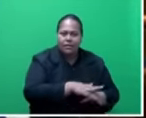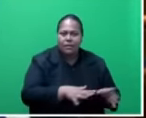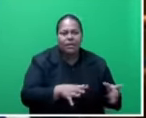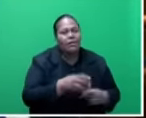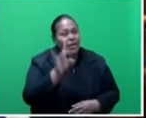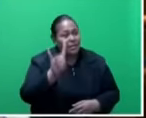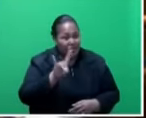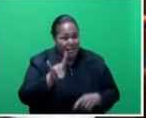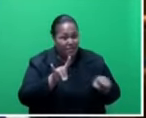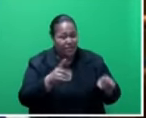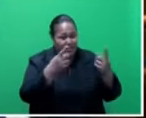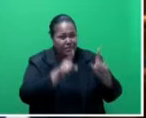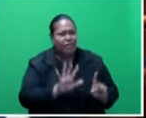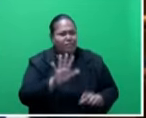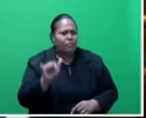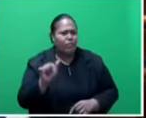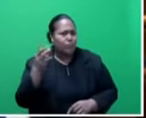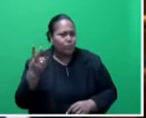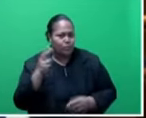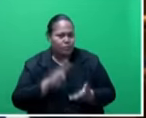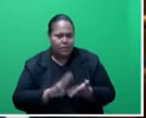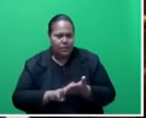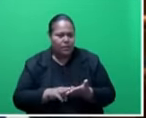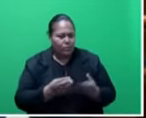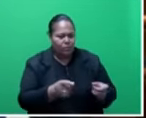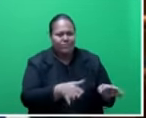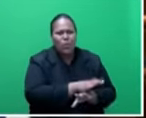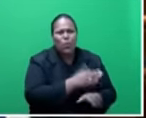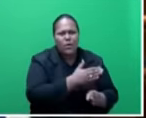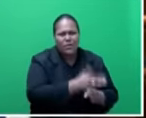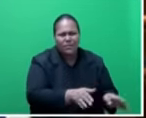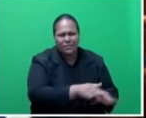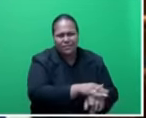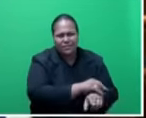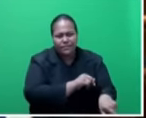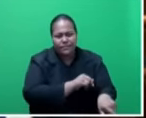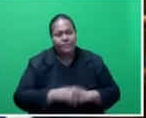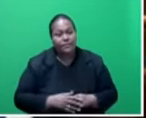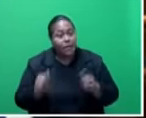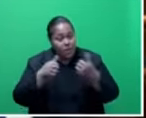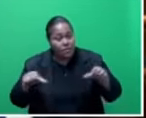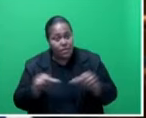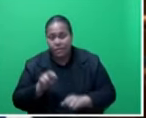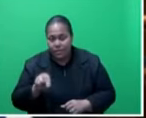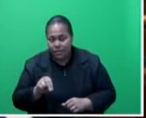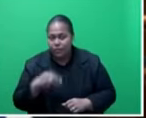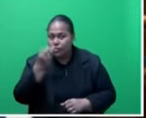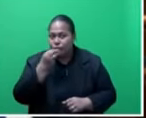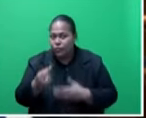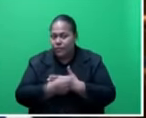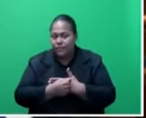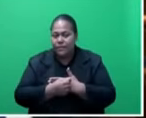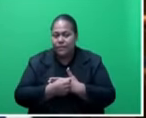livestock was around $5.2 million. Mr. Speaker said, agriculture as lead for food security and livelihood cluster was tasked